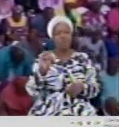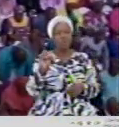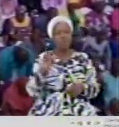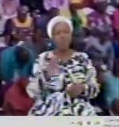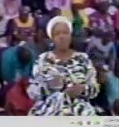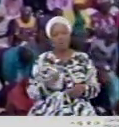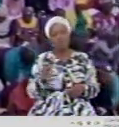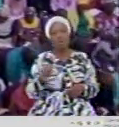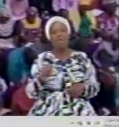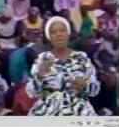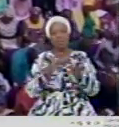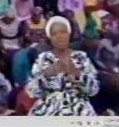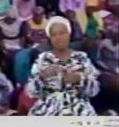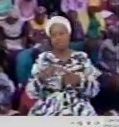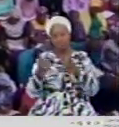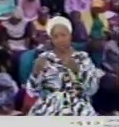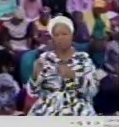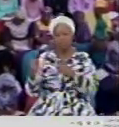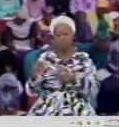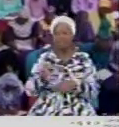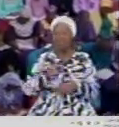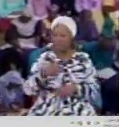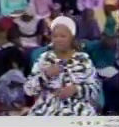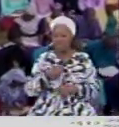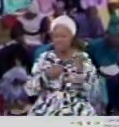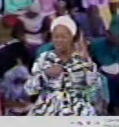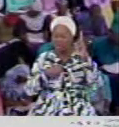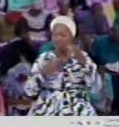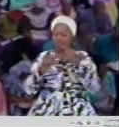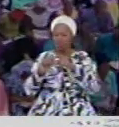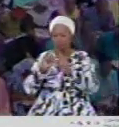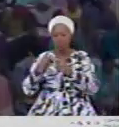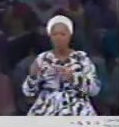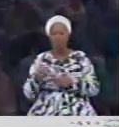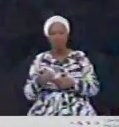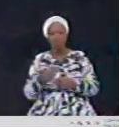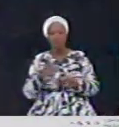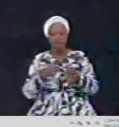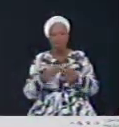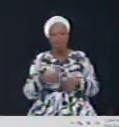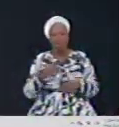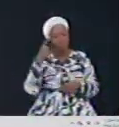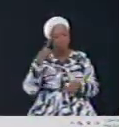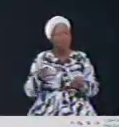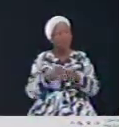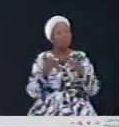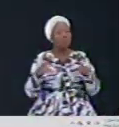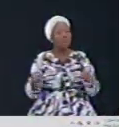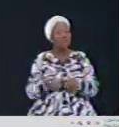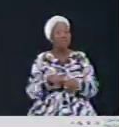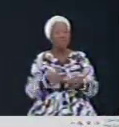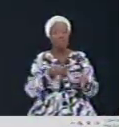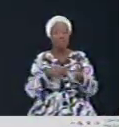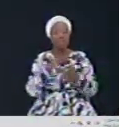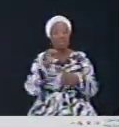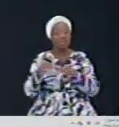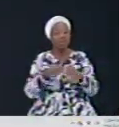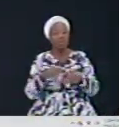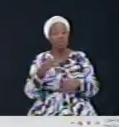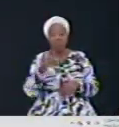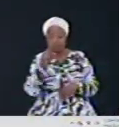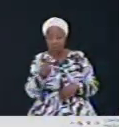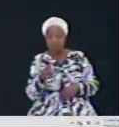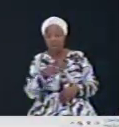Solomon, come, I want to talk to you. Solomon, for as much as this is done of thee,